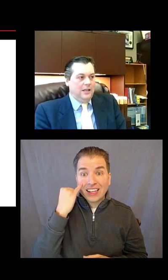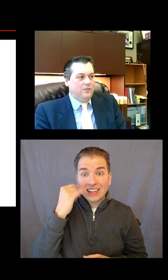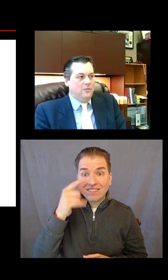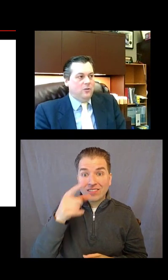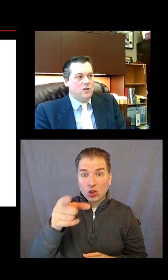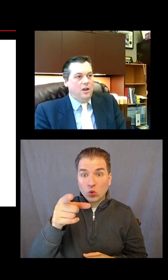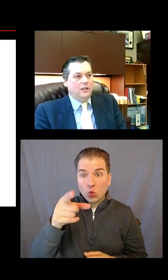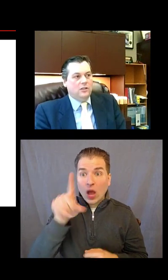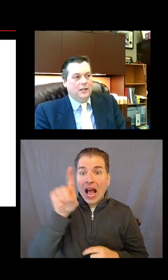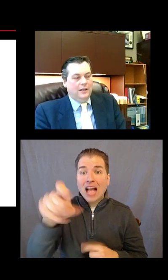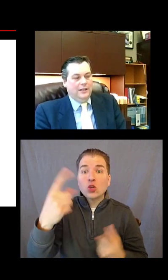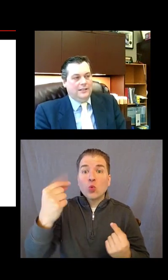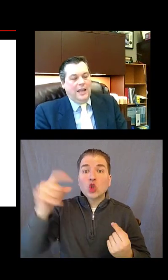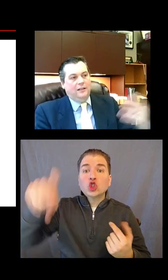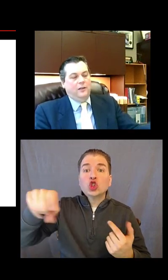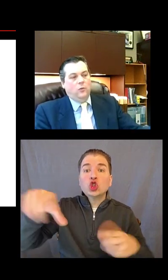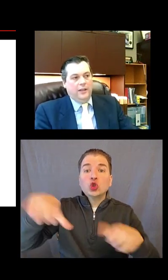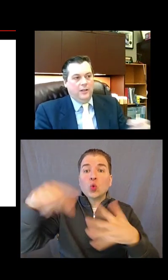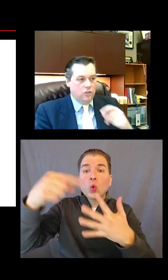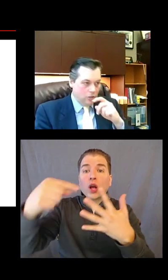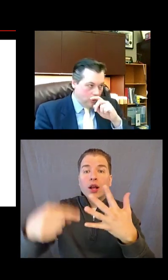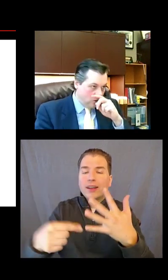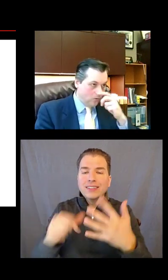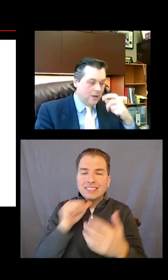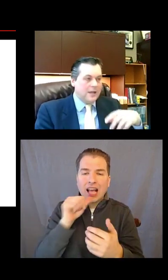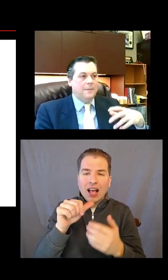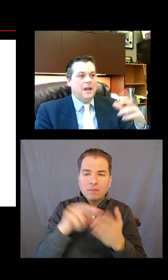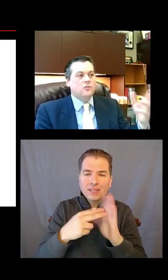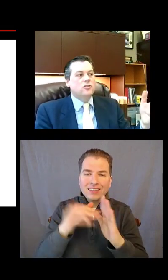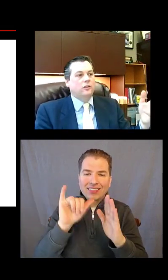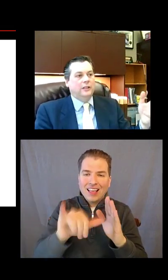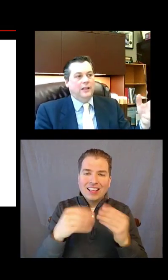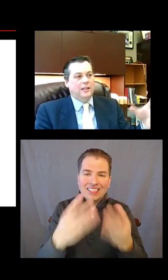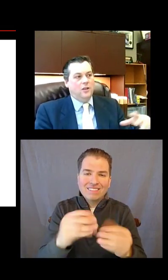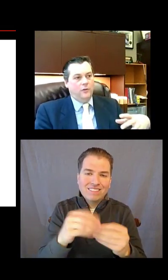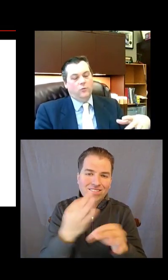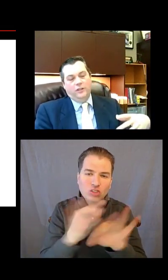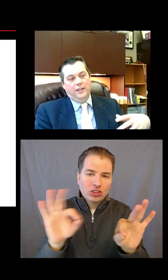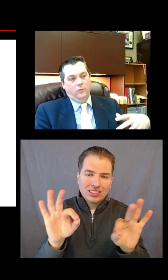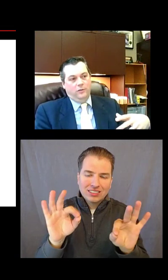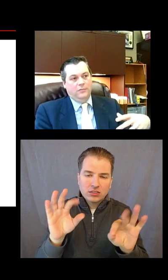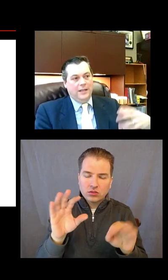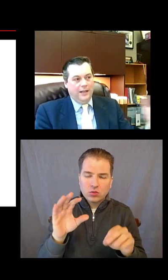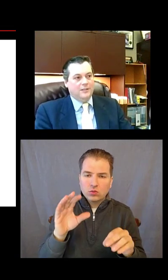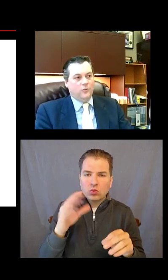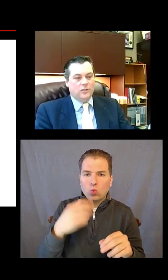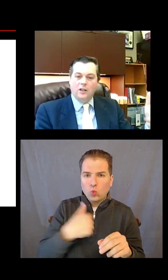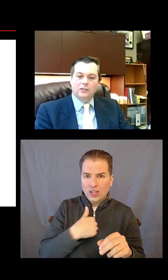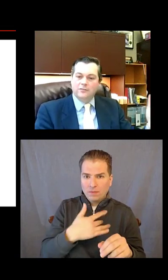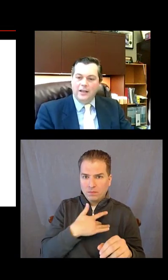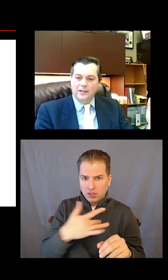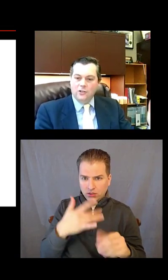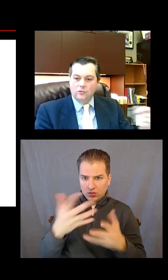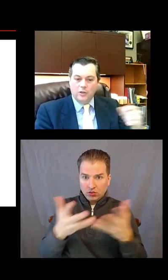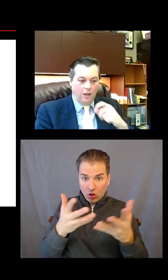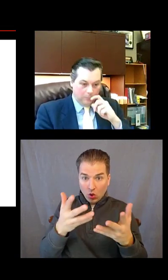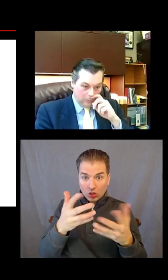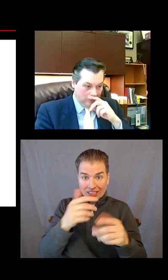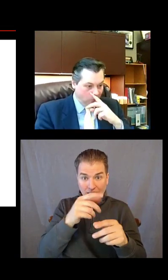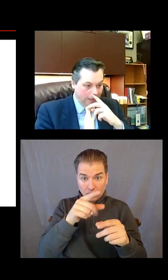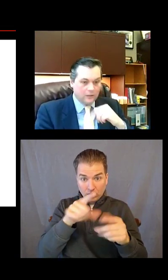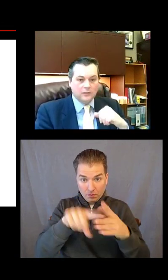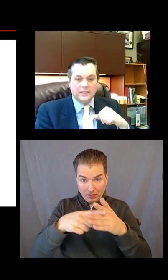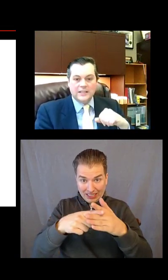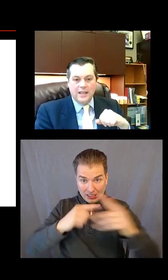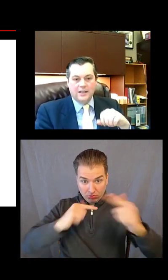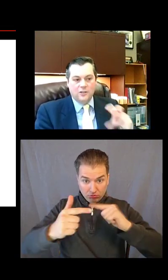guess if somebody was calling to get exactly what they should do, I'm not sure that that's always what they would get as a result of that initial call.